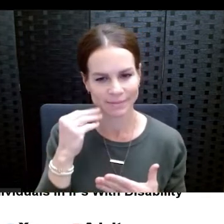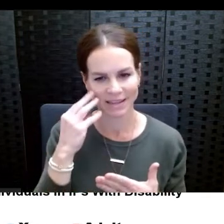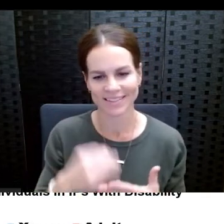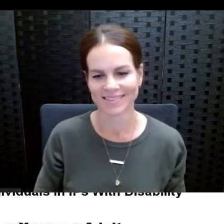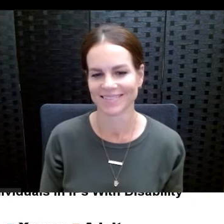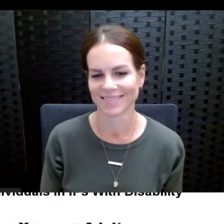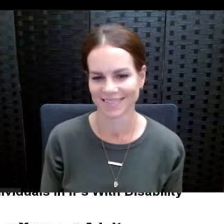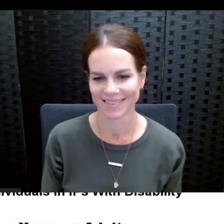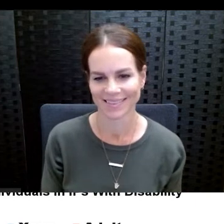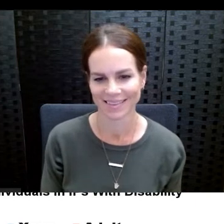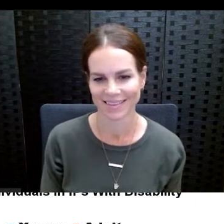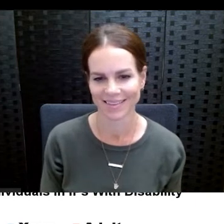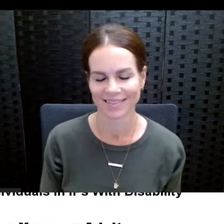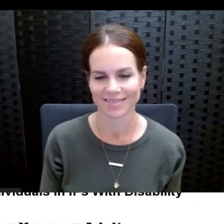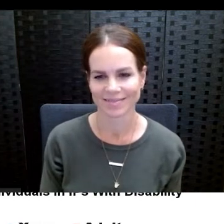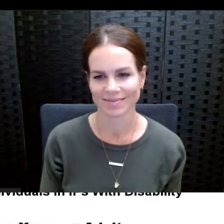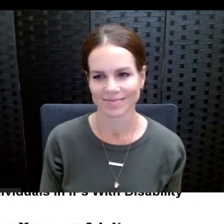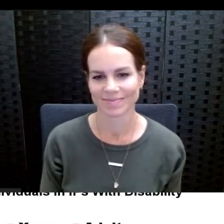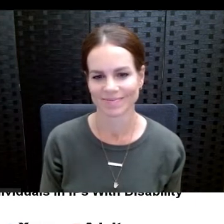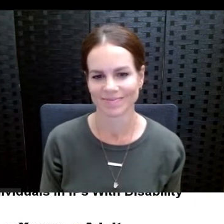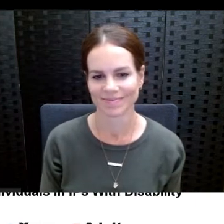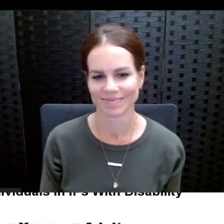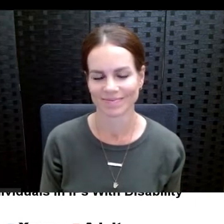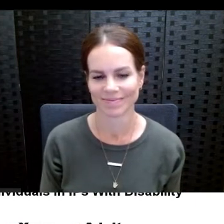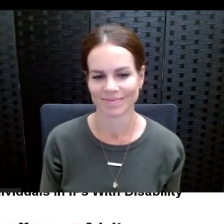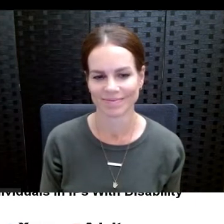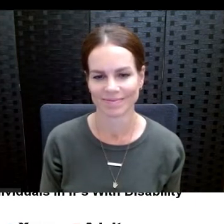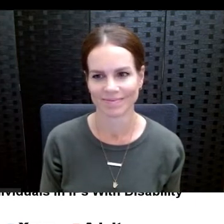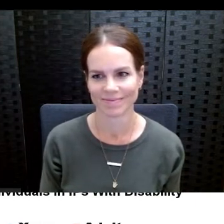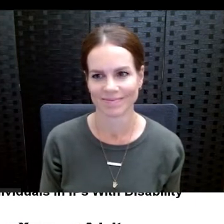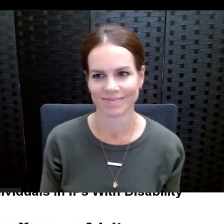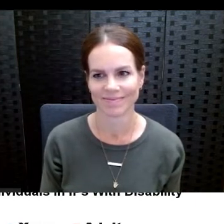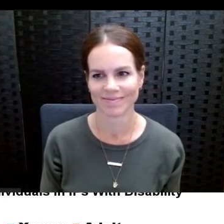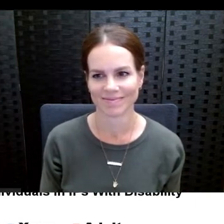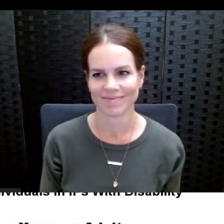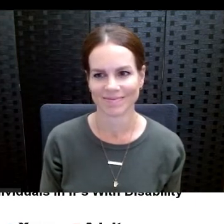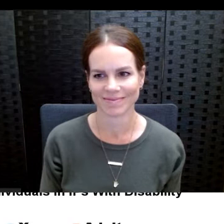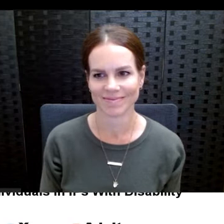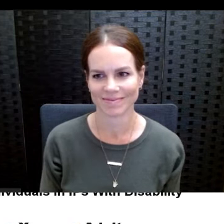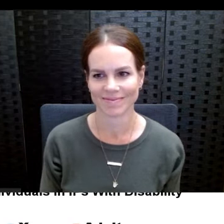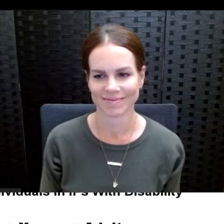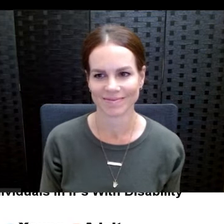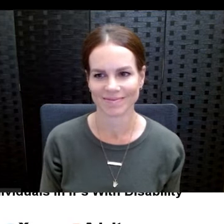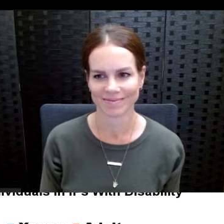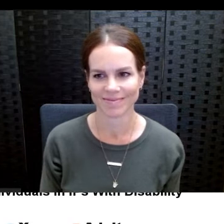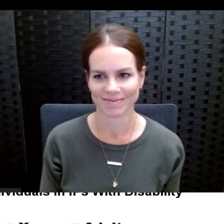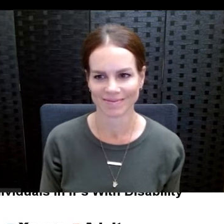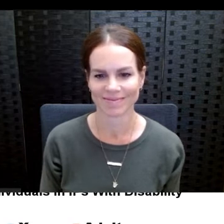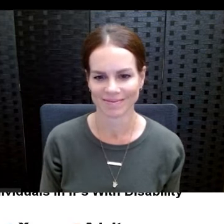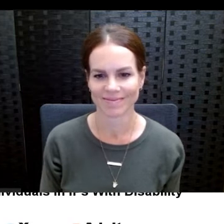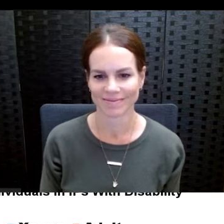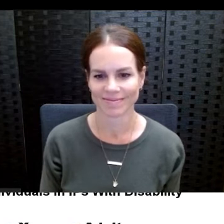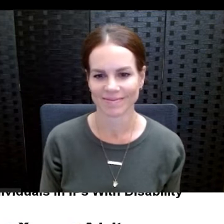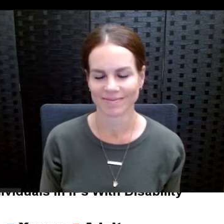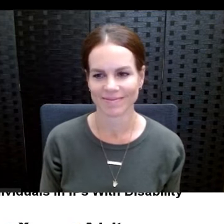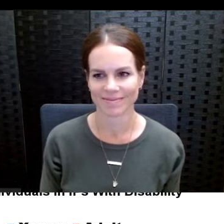feedback. Thank you for this experience. Yes, thank you to all of you again. It was a great experience learning about all of this as